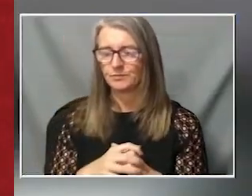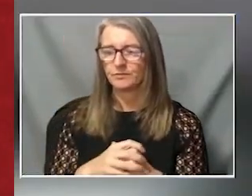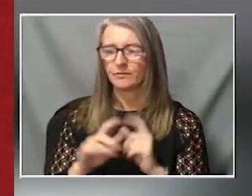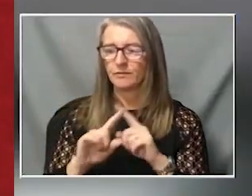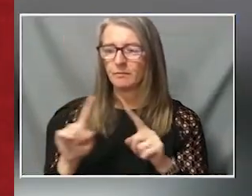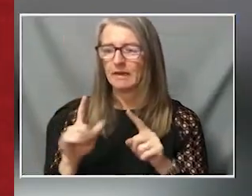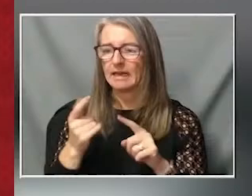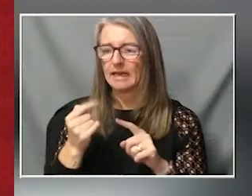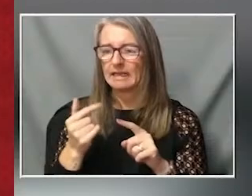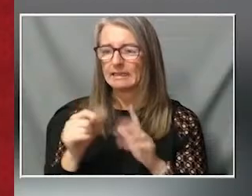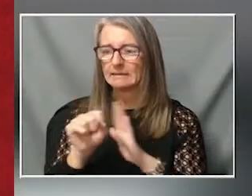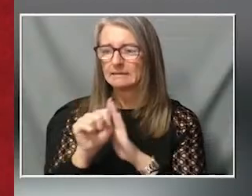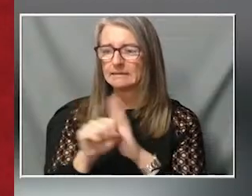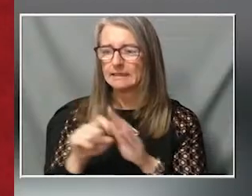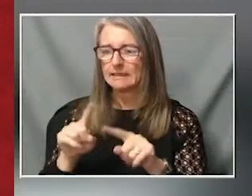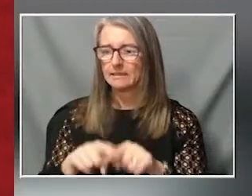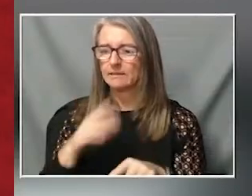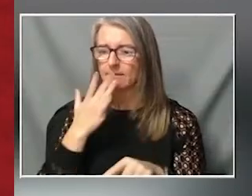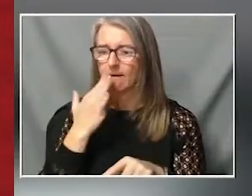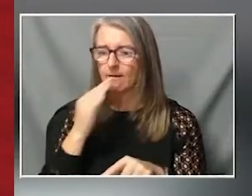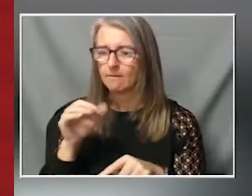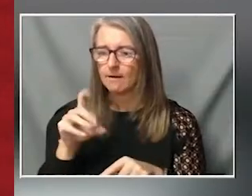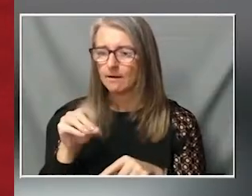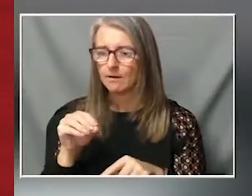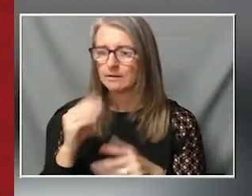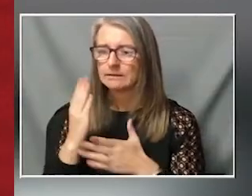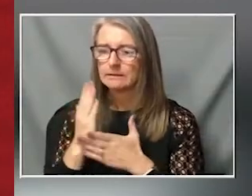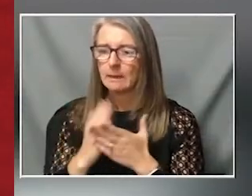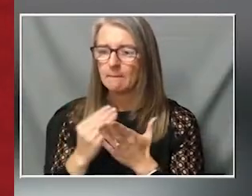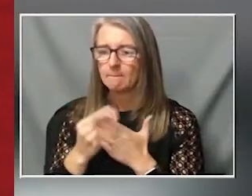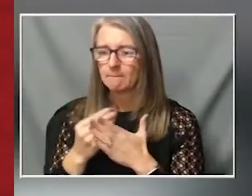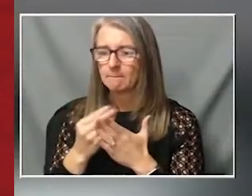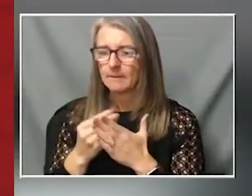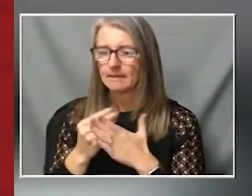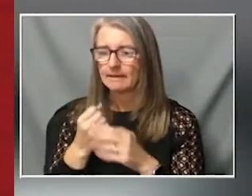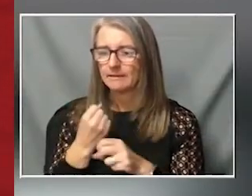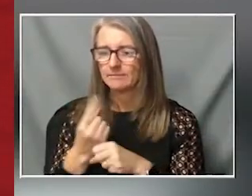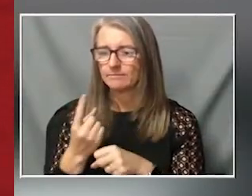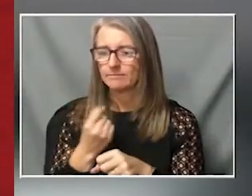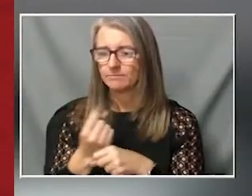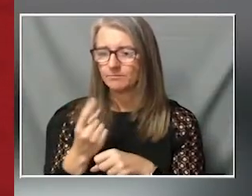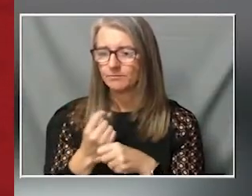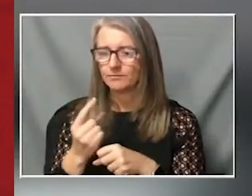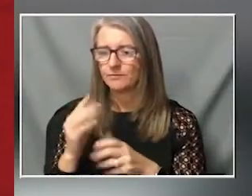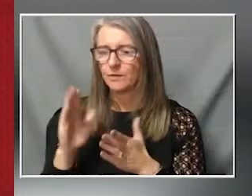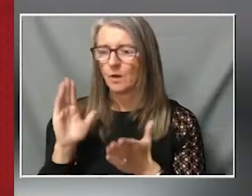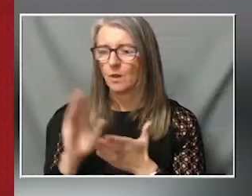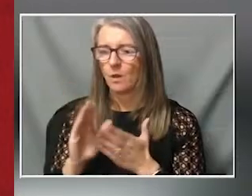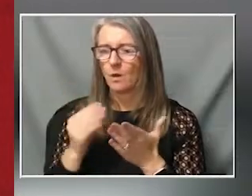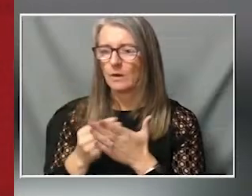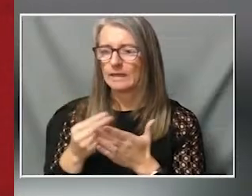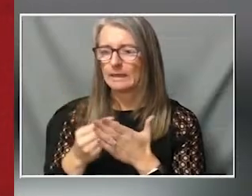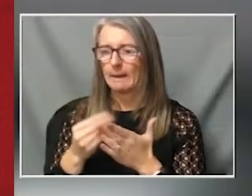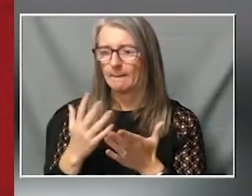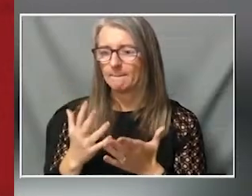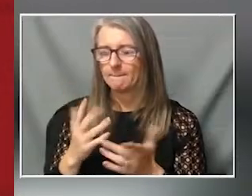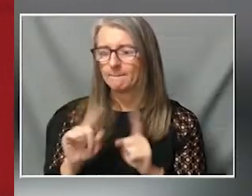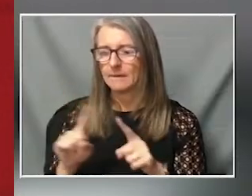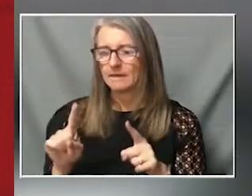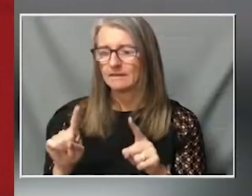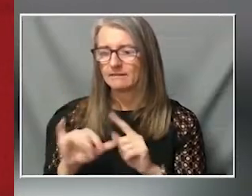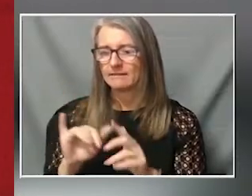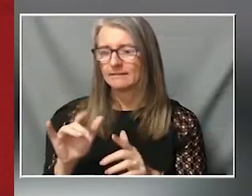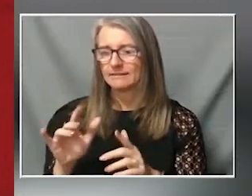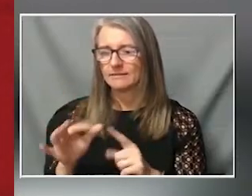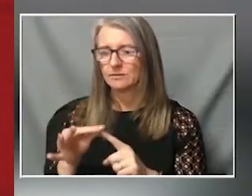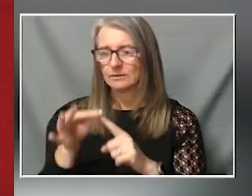a little state dependent. Colorado has a small pot of money each year for low income, but that's the exception